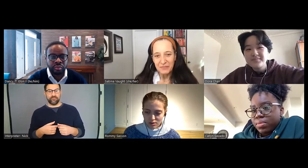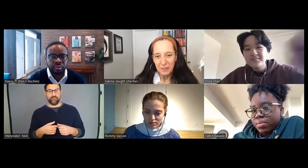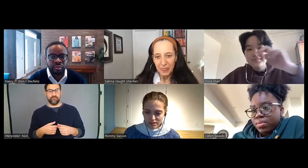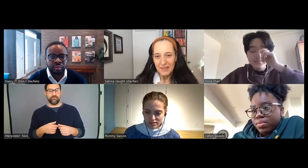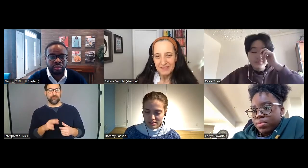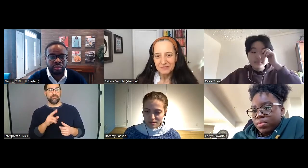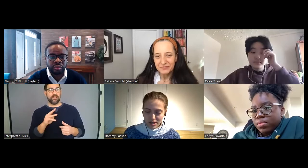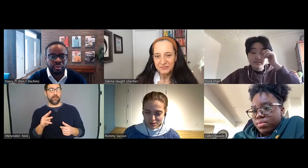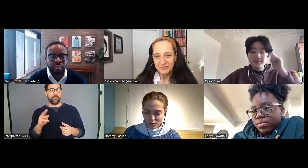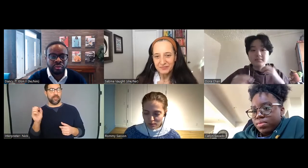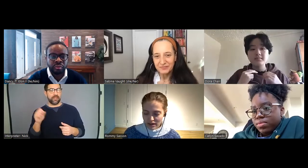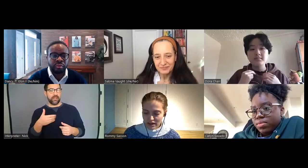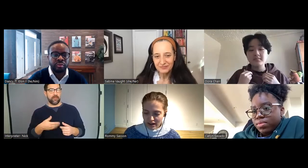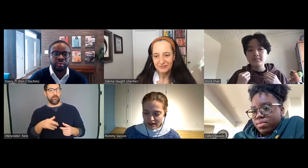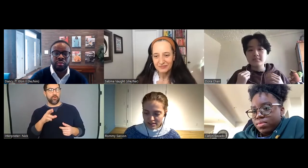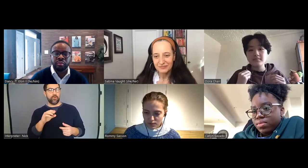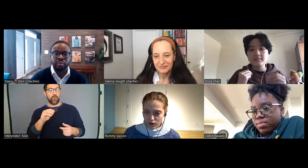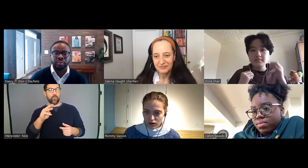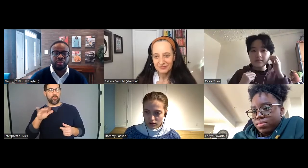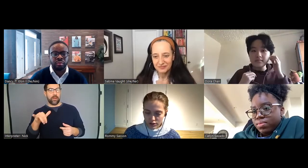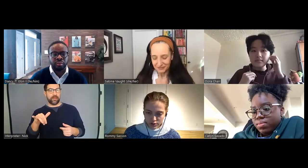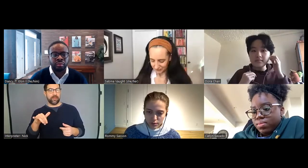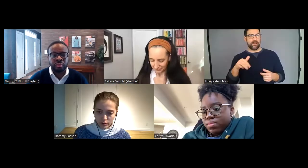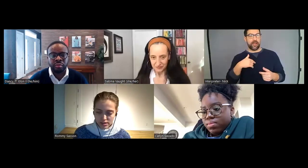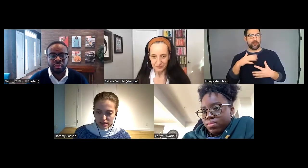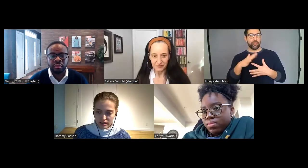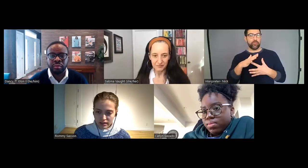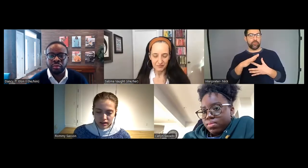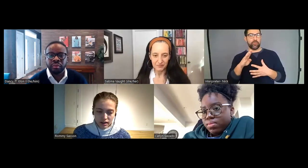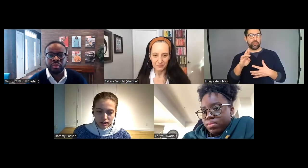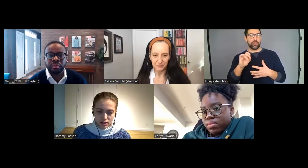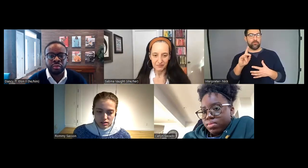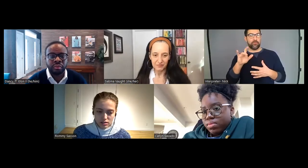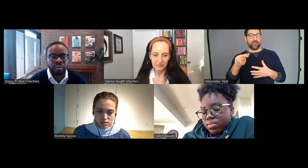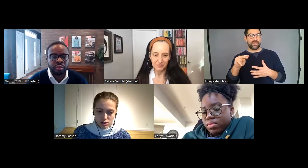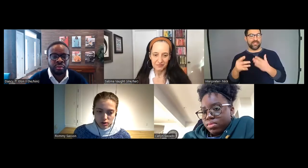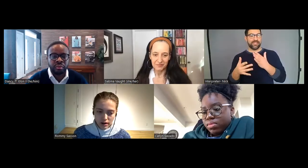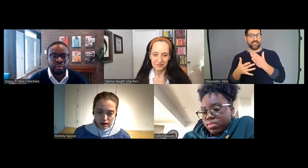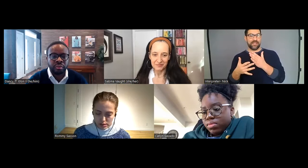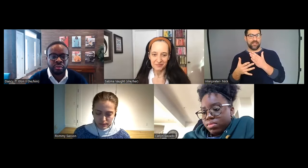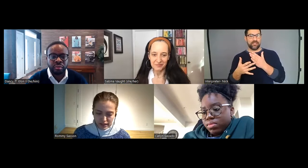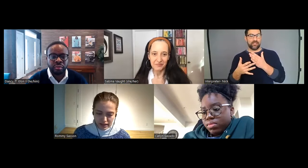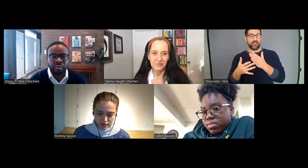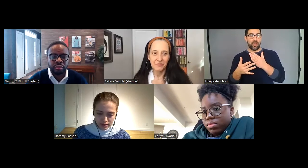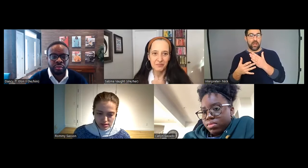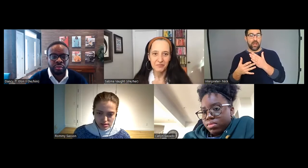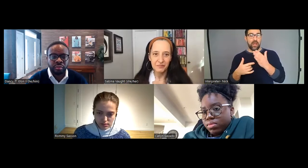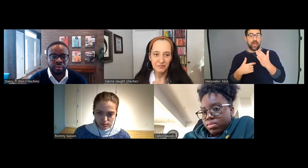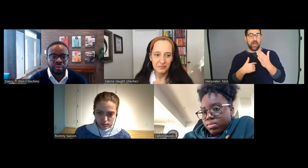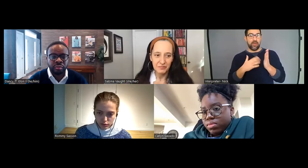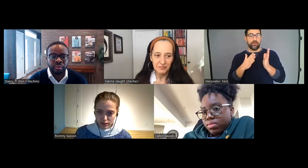So yeah, my name is Rommy and I'm a junior at Brooklyn Tech. So I was planning